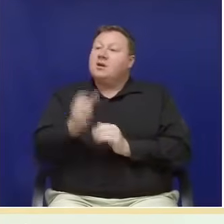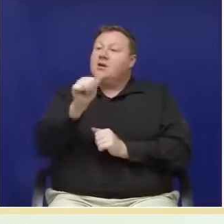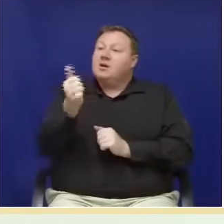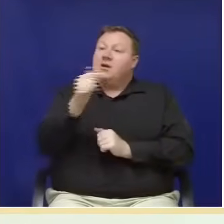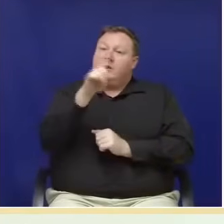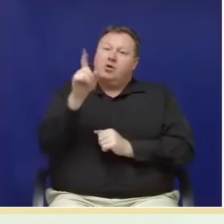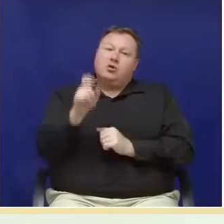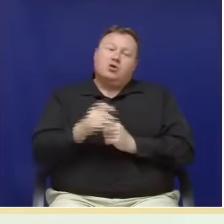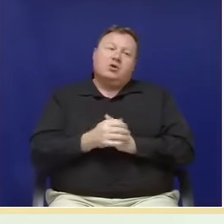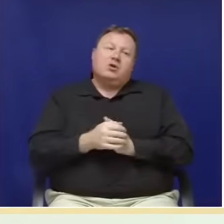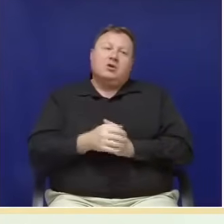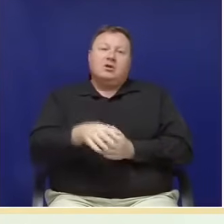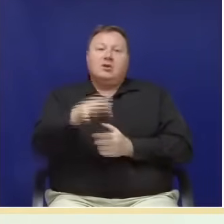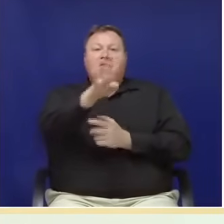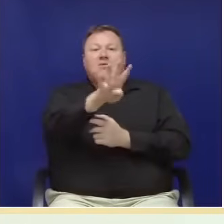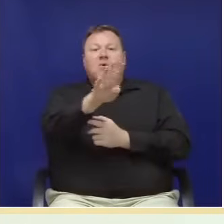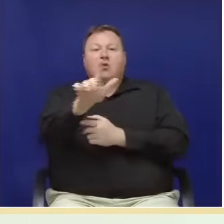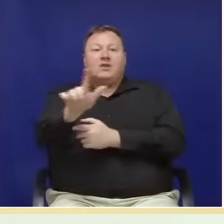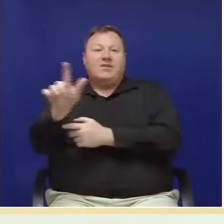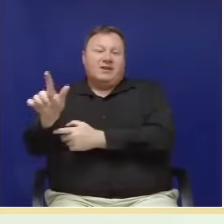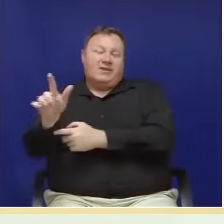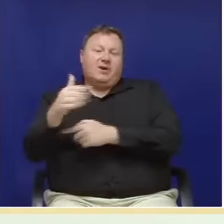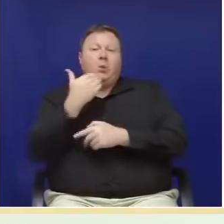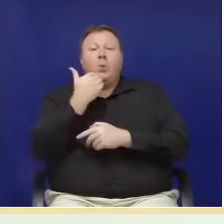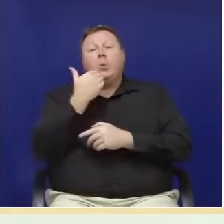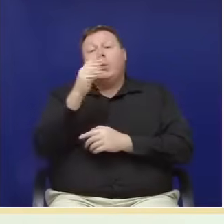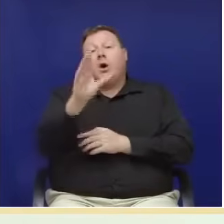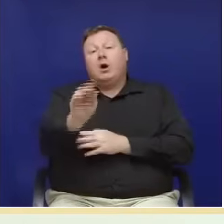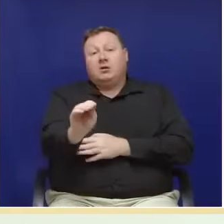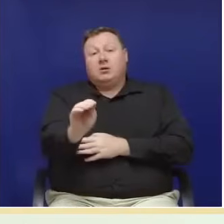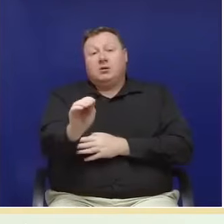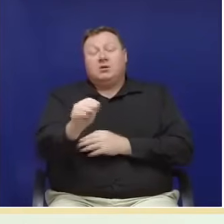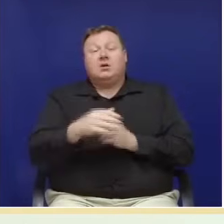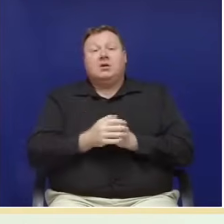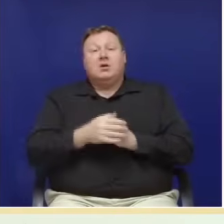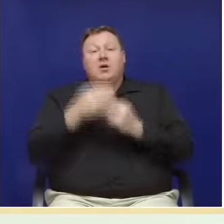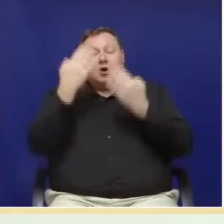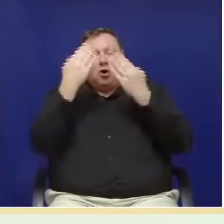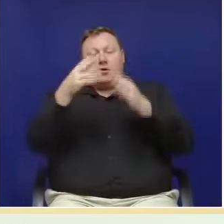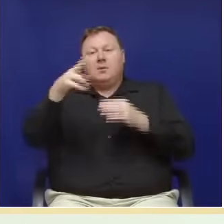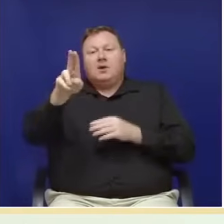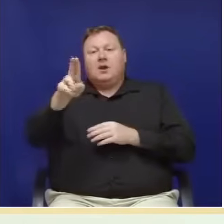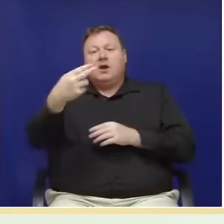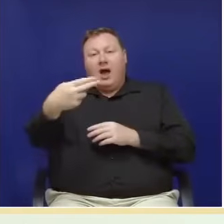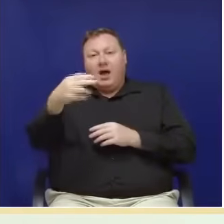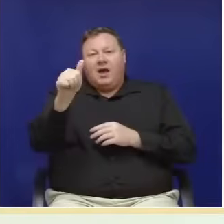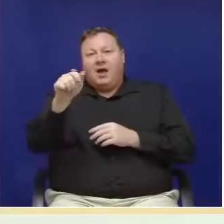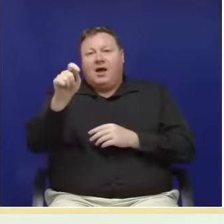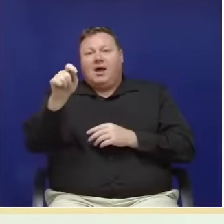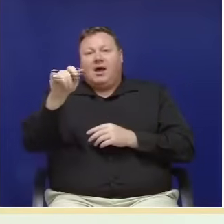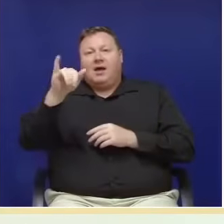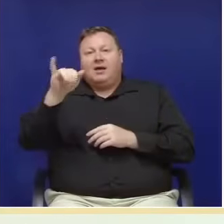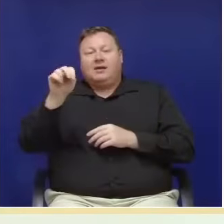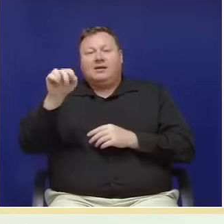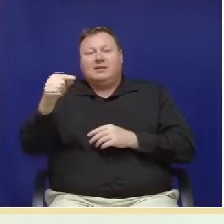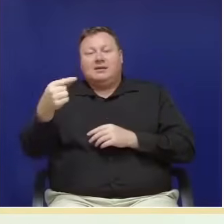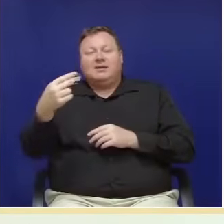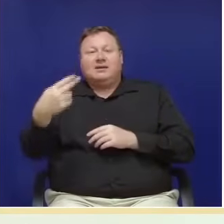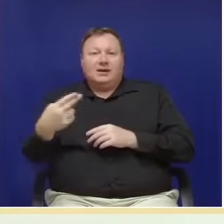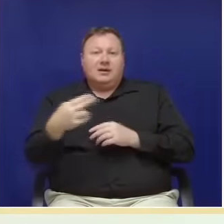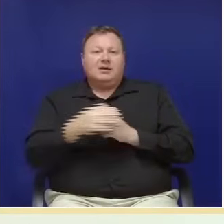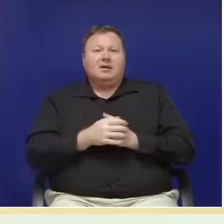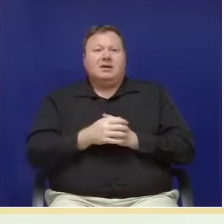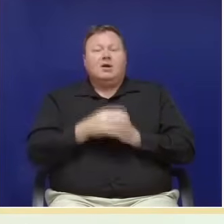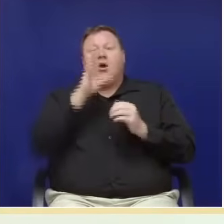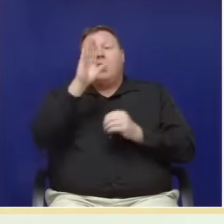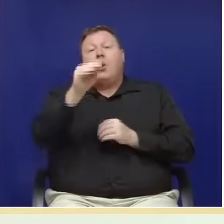number 477 and has been asked by the Honourable Hutton to the Minister of Defence and Military Veterans. The